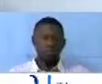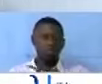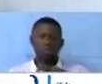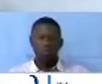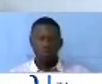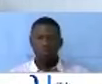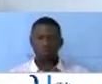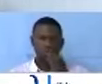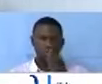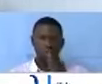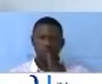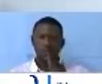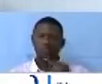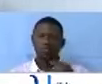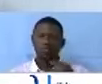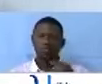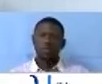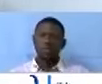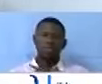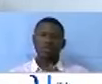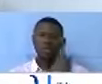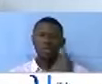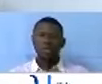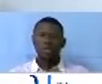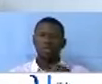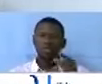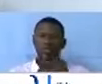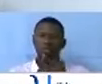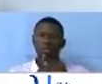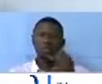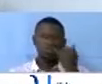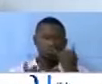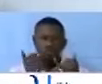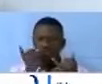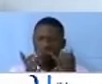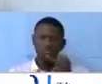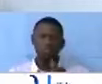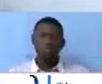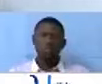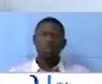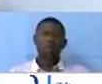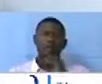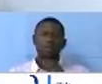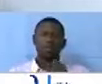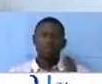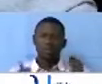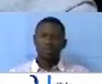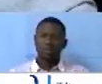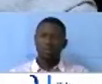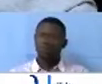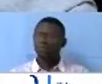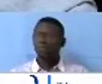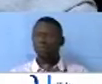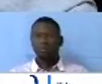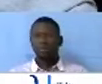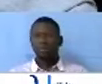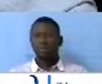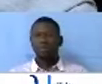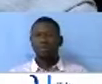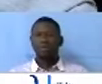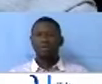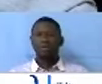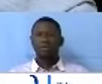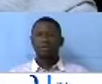I don't like that word rude. Bati rude bobu ne yara de ko lo la bugut. Please. Mr. Barry, let